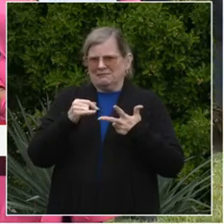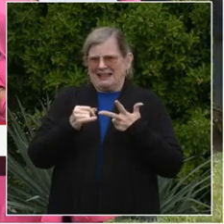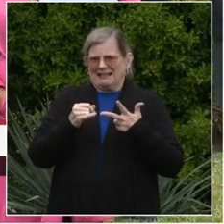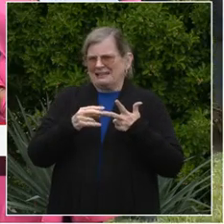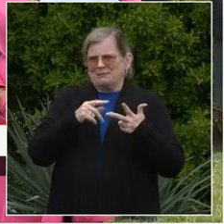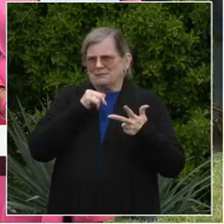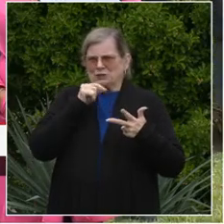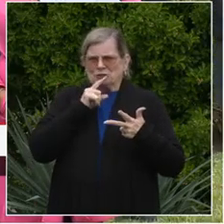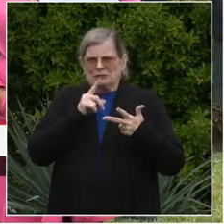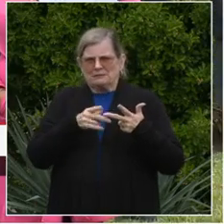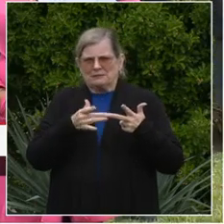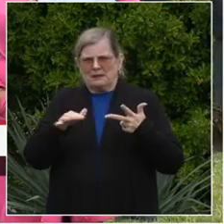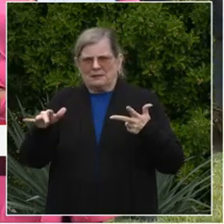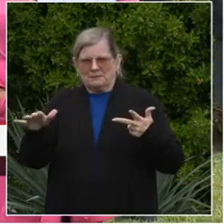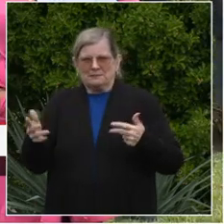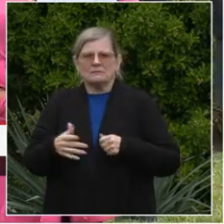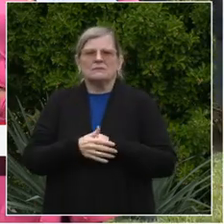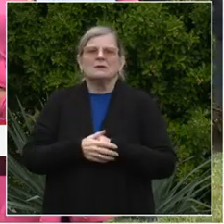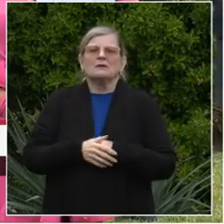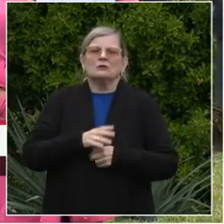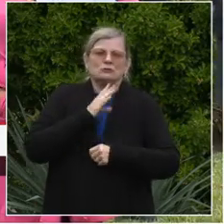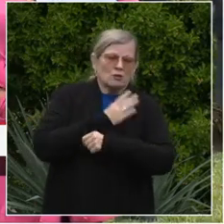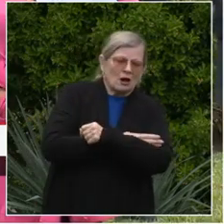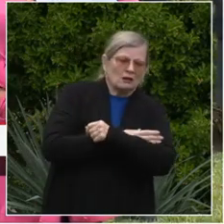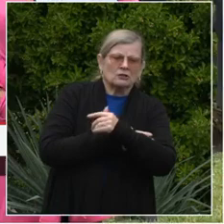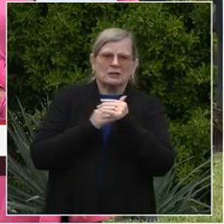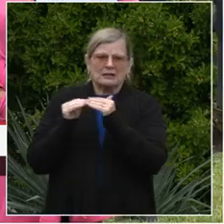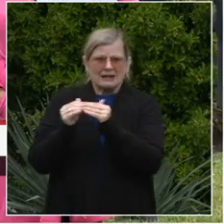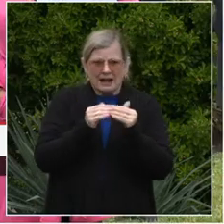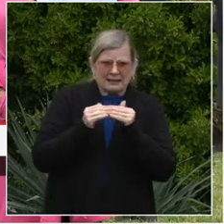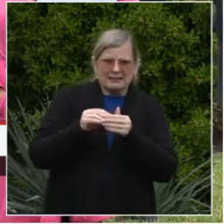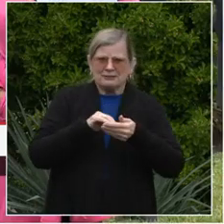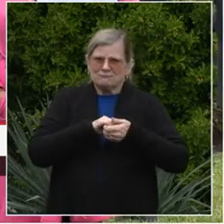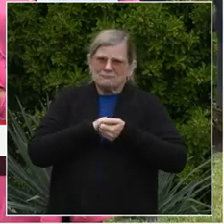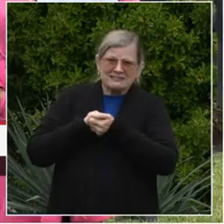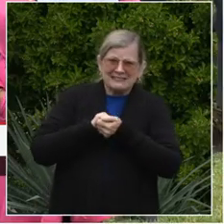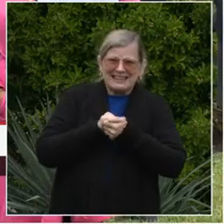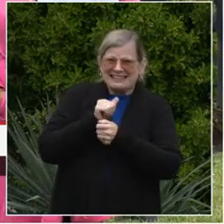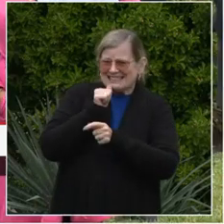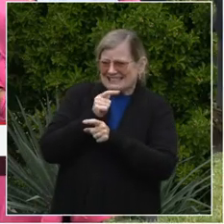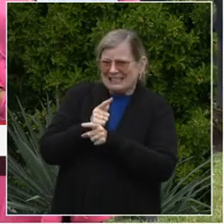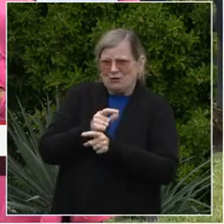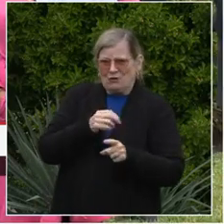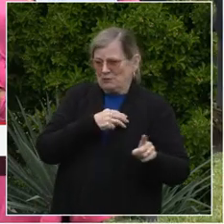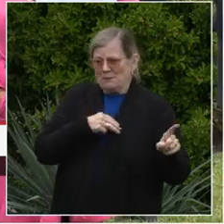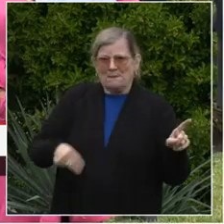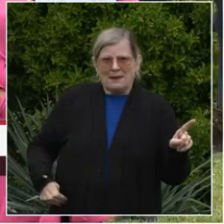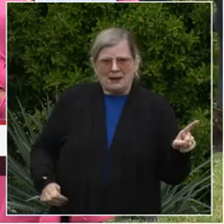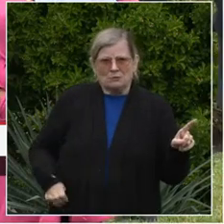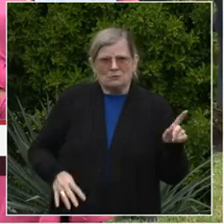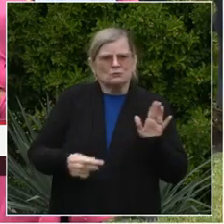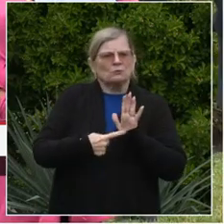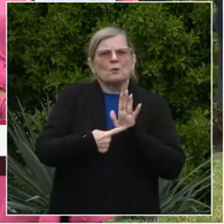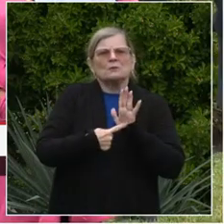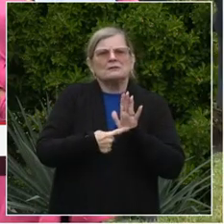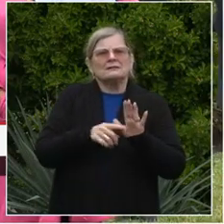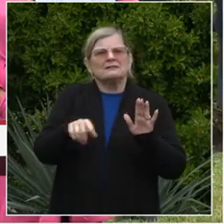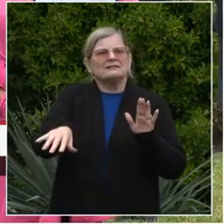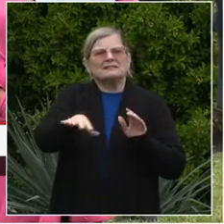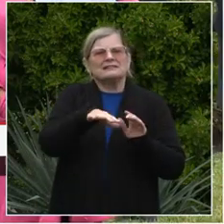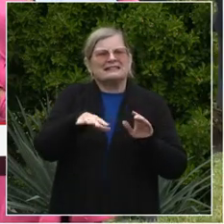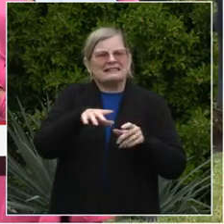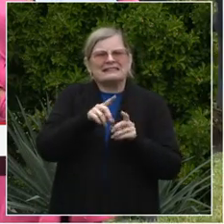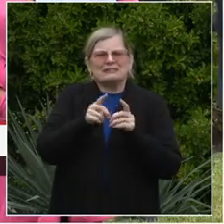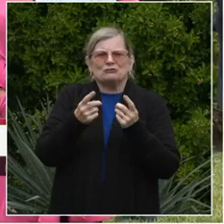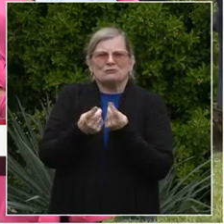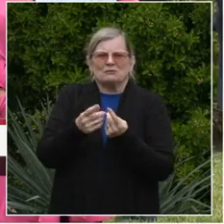colleague, a daughter of friends, and a sister of the mayor, represent the district's losses to COVID-19.